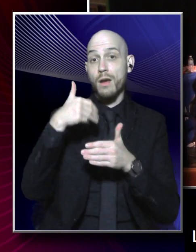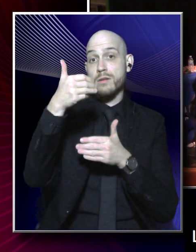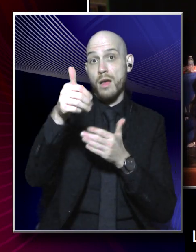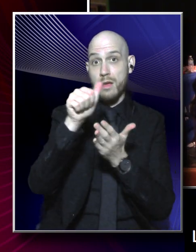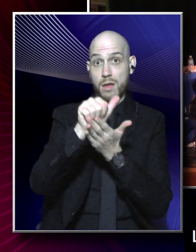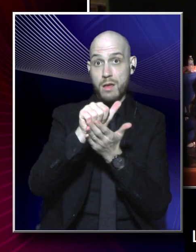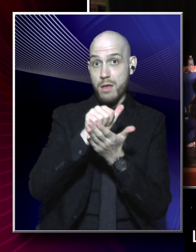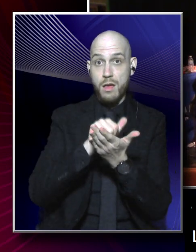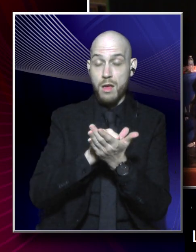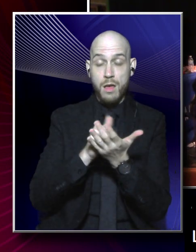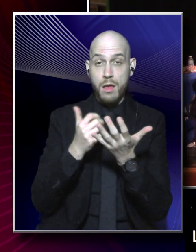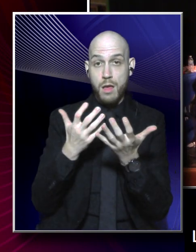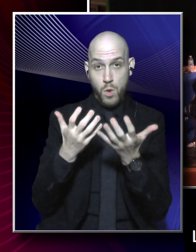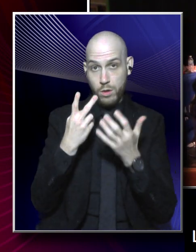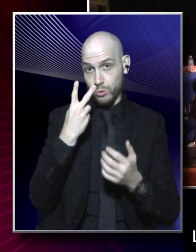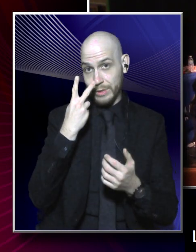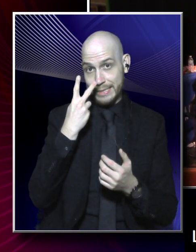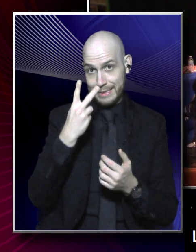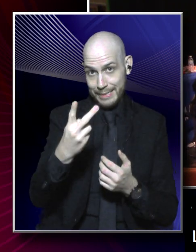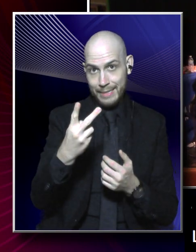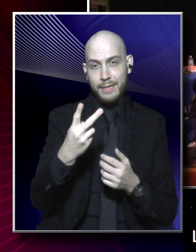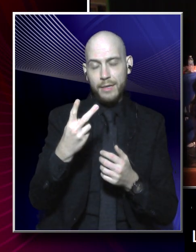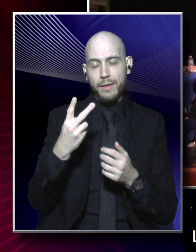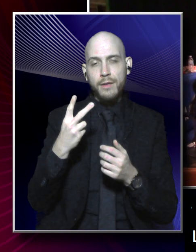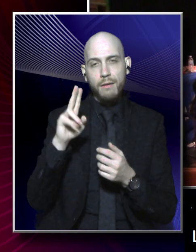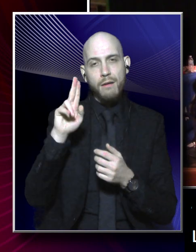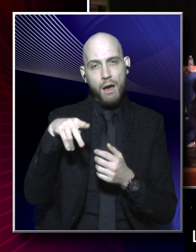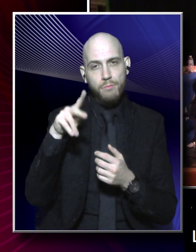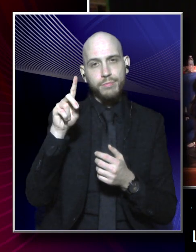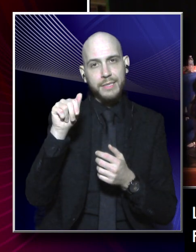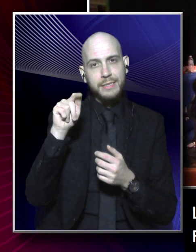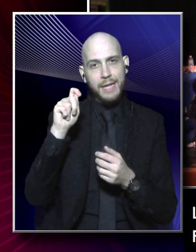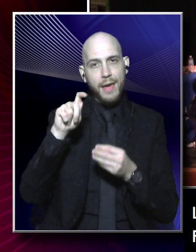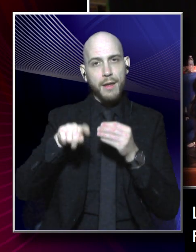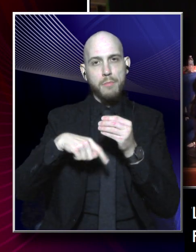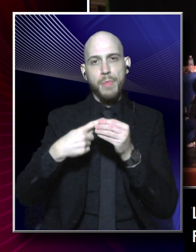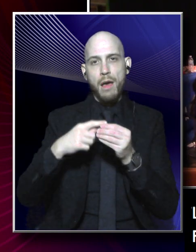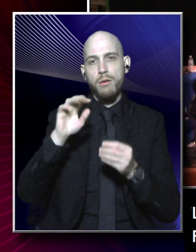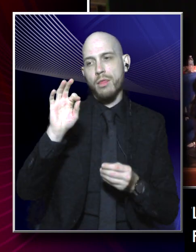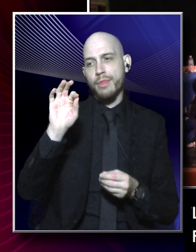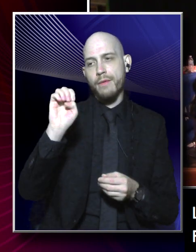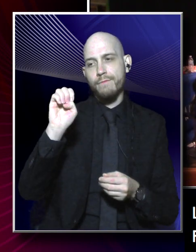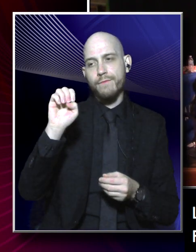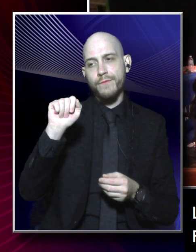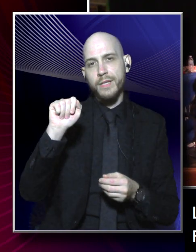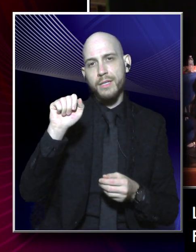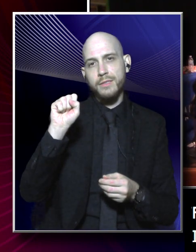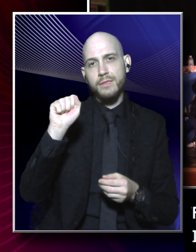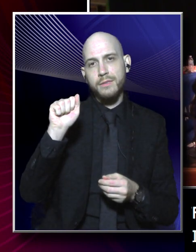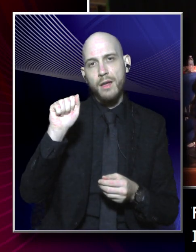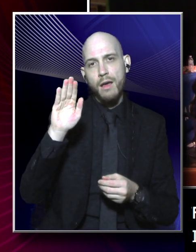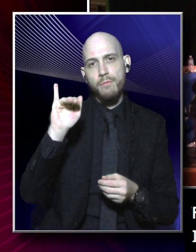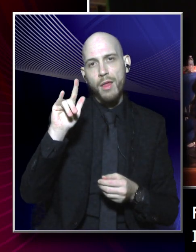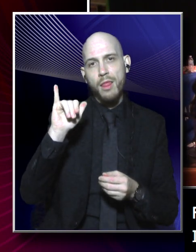meeting the feasibility study to start that process of gathering information and learning